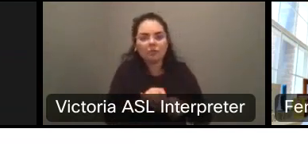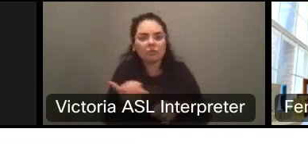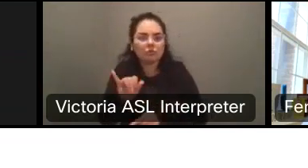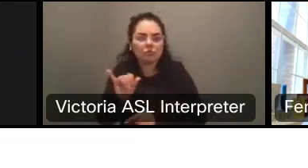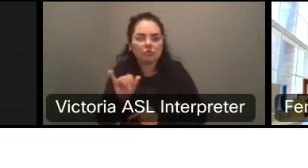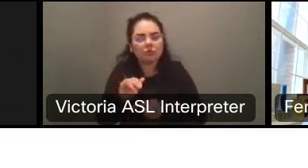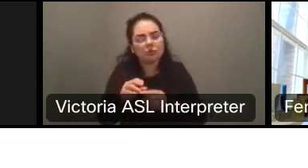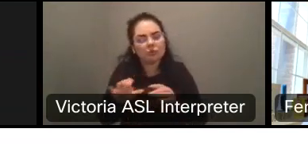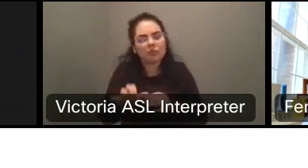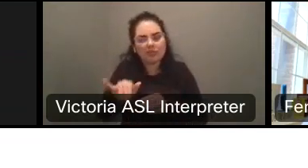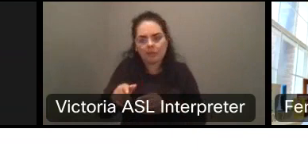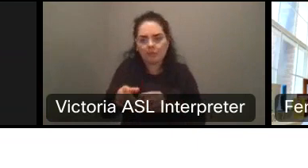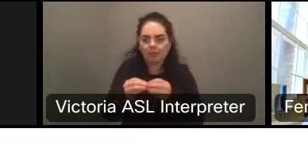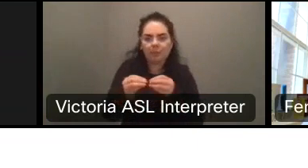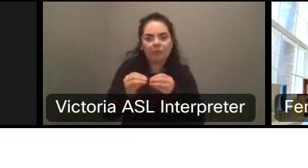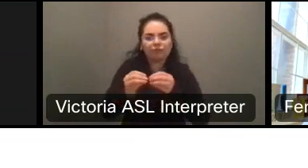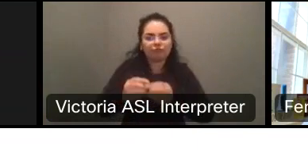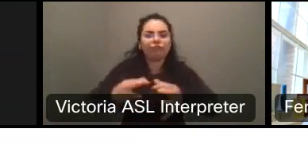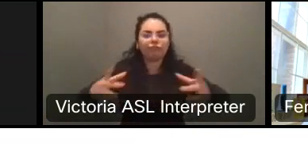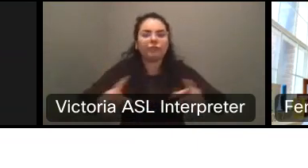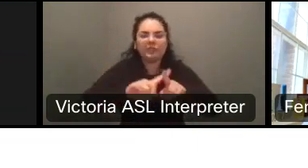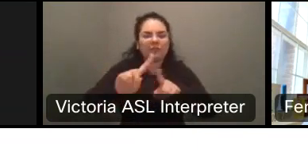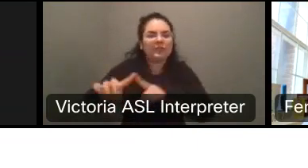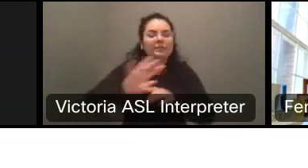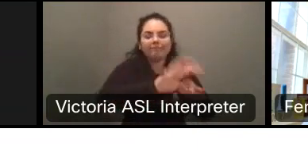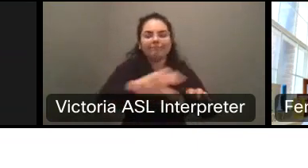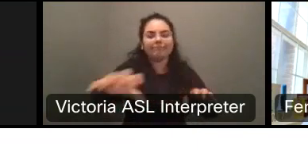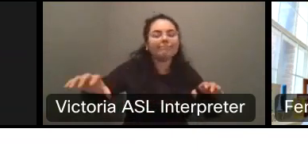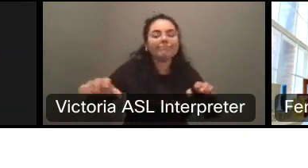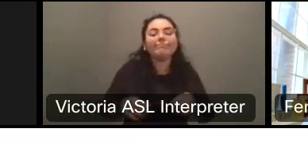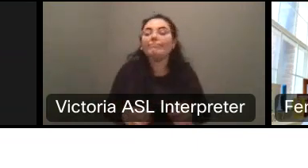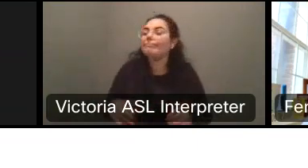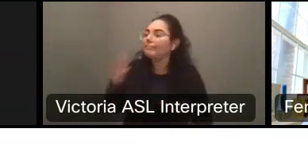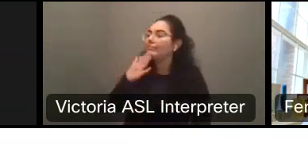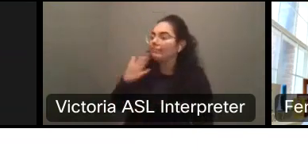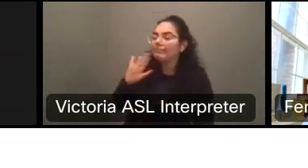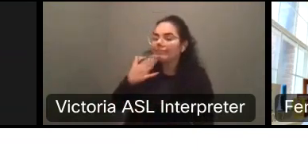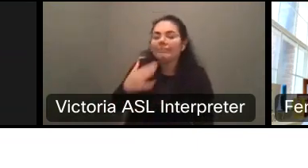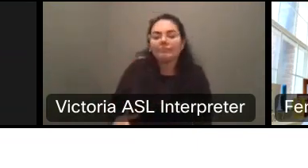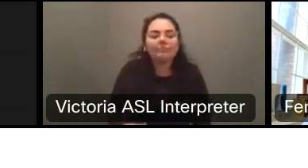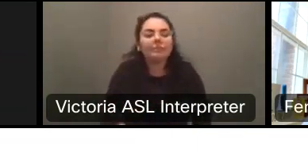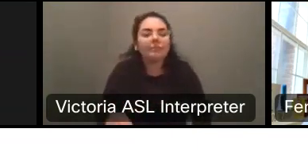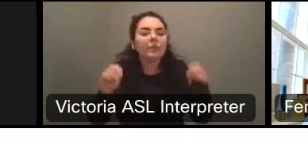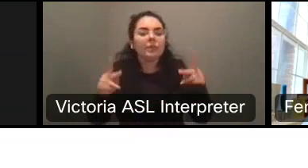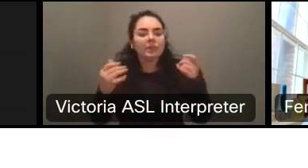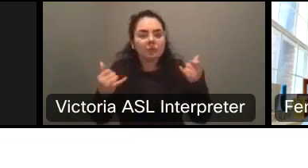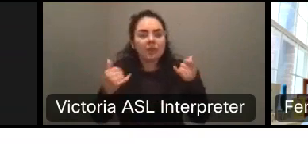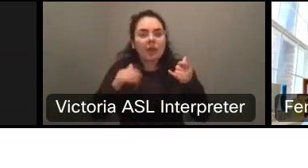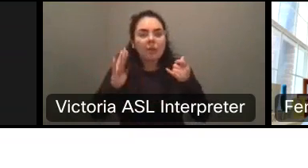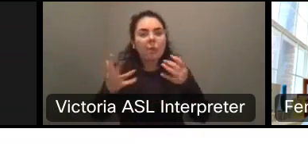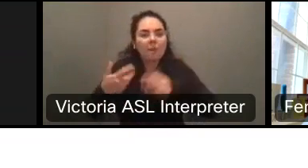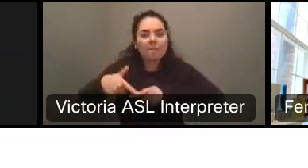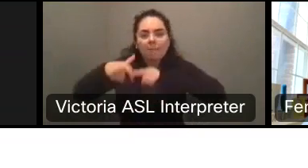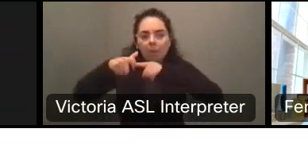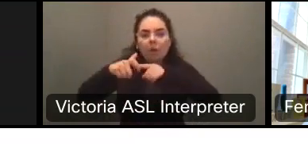can similarly spread that to our end locations. Thank you, Jeff. Chairman, I'm going to just pause here for a moment, and then